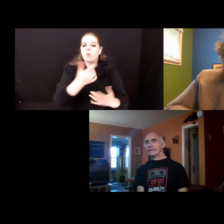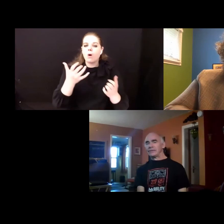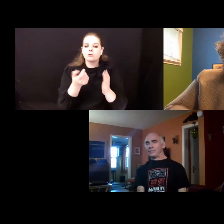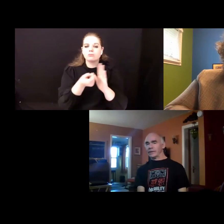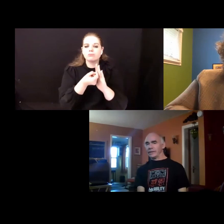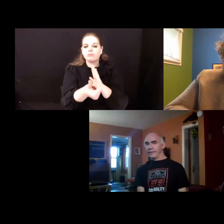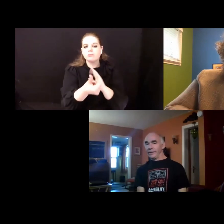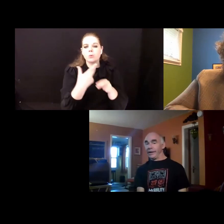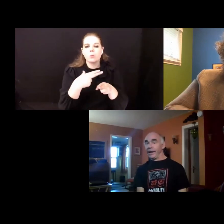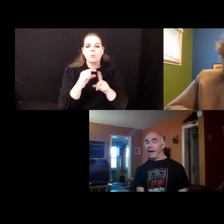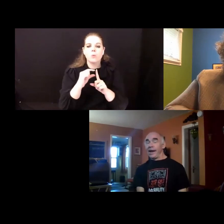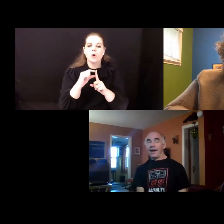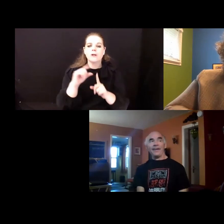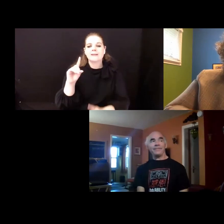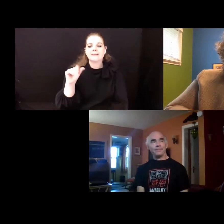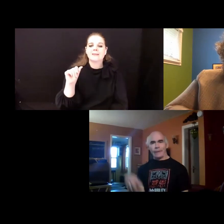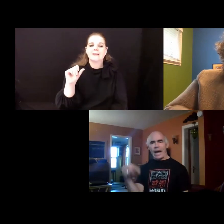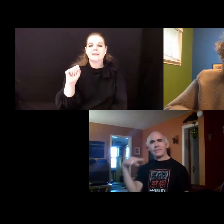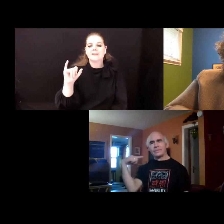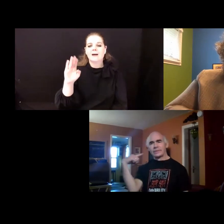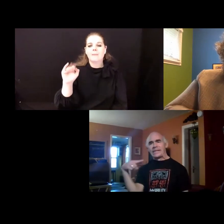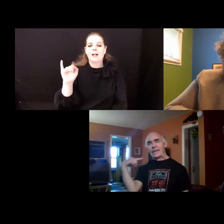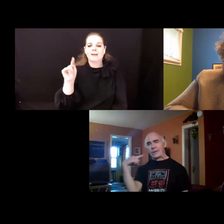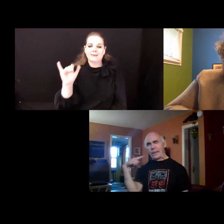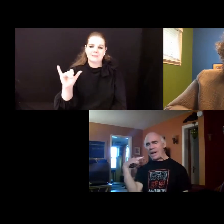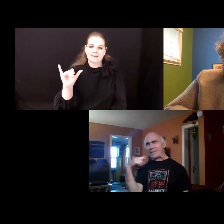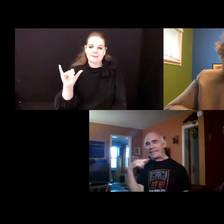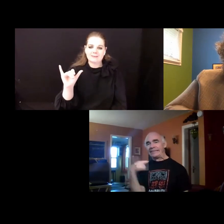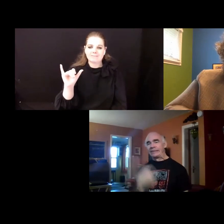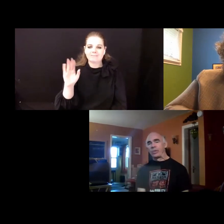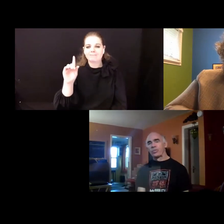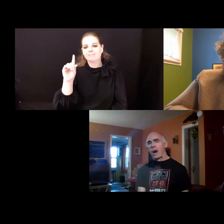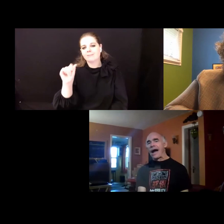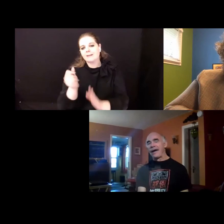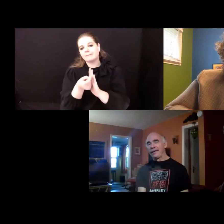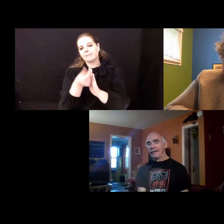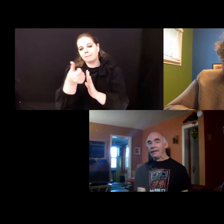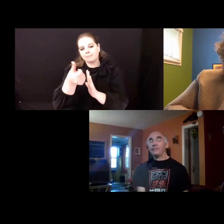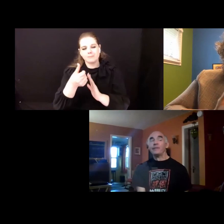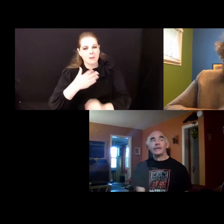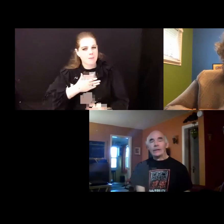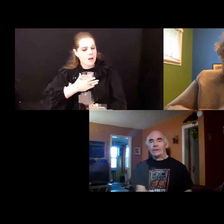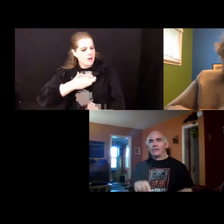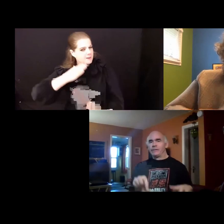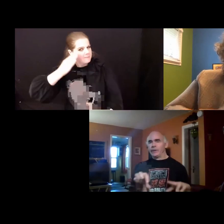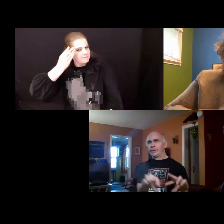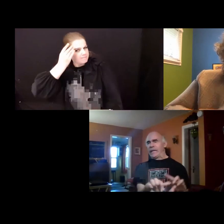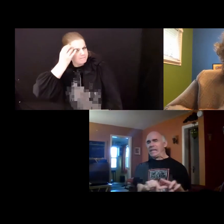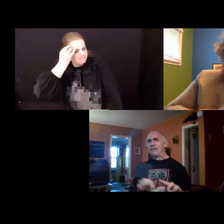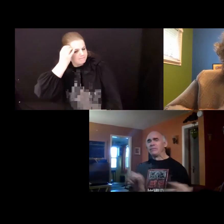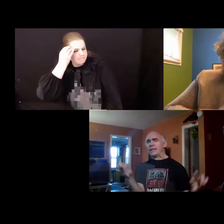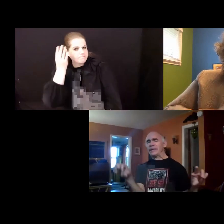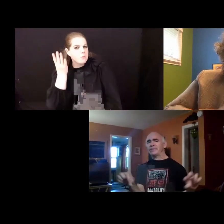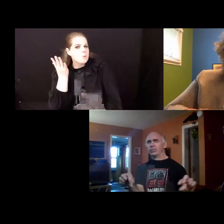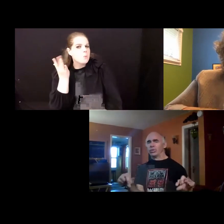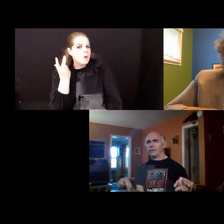word disability. And my train of thought is, why? Because if you're